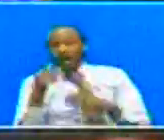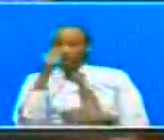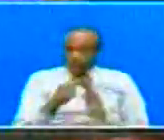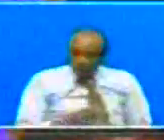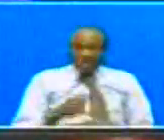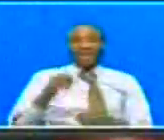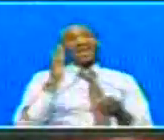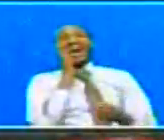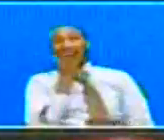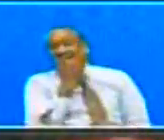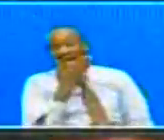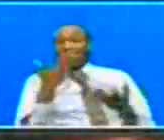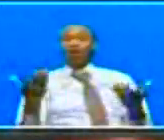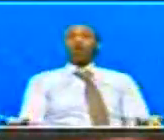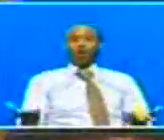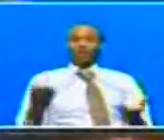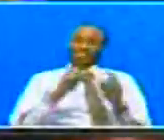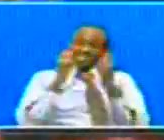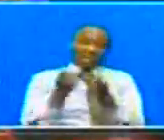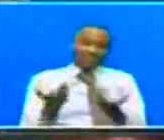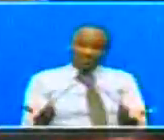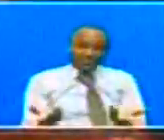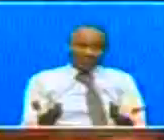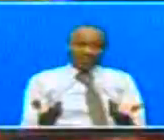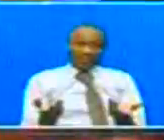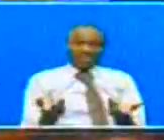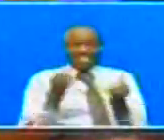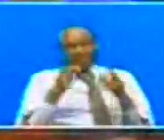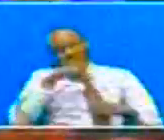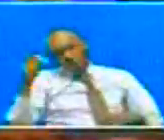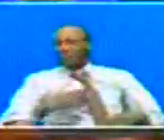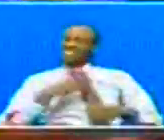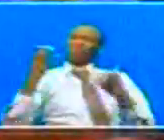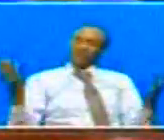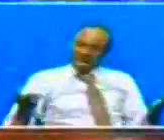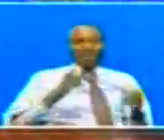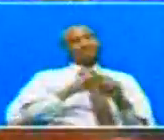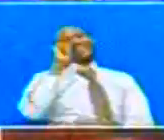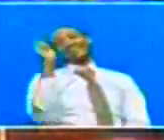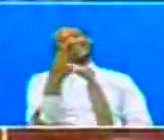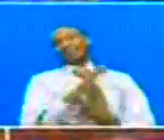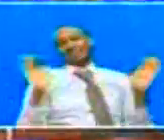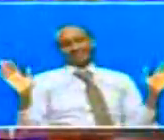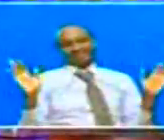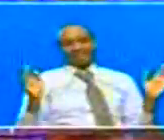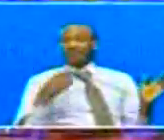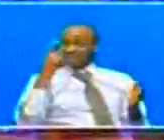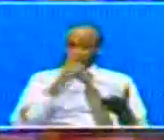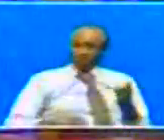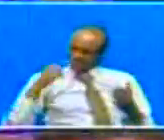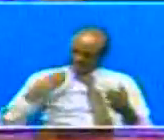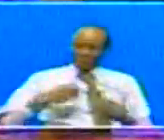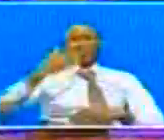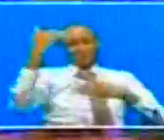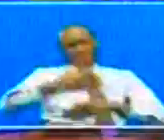gender, color, or religion. Lakini ataenda Kogalo. No, mimi nasema hiyo ni sawa. Hata akienda popote ni Kenya. What I am saying, we have crossed the